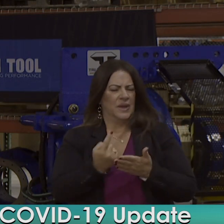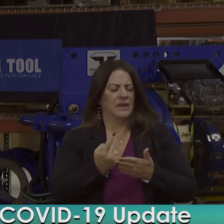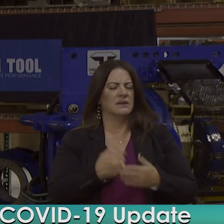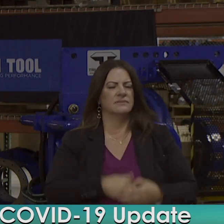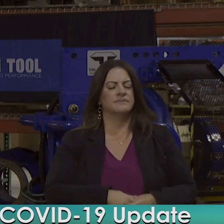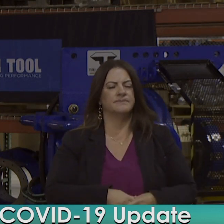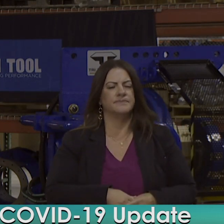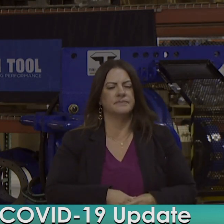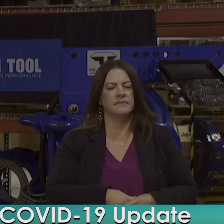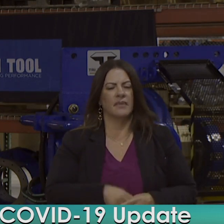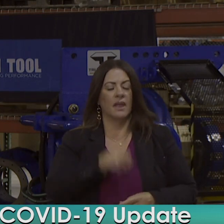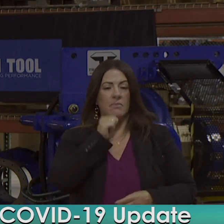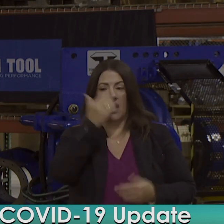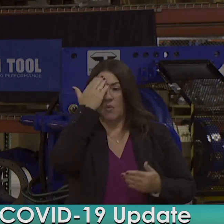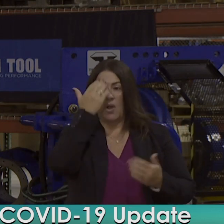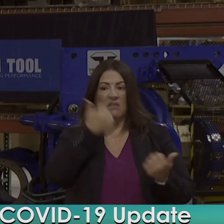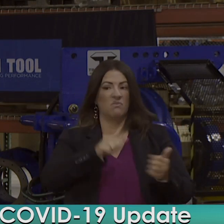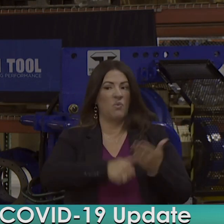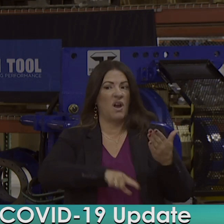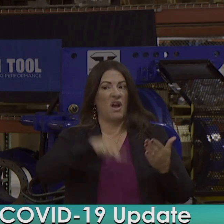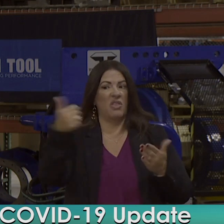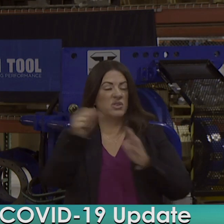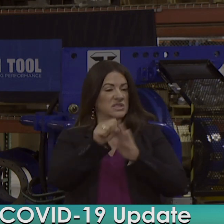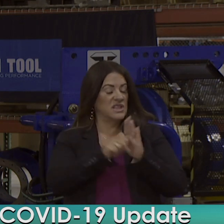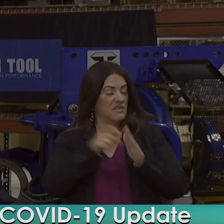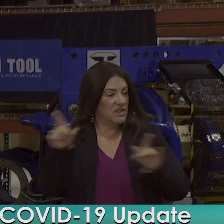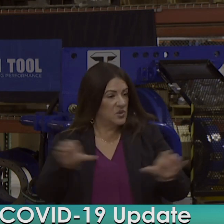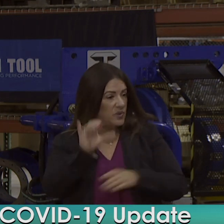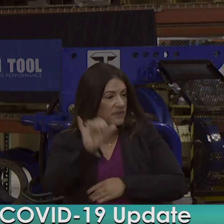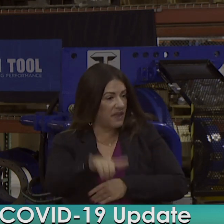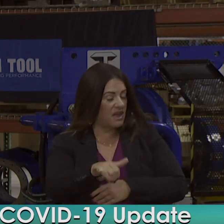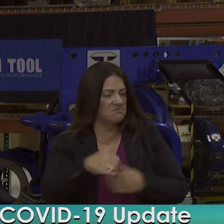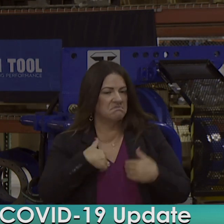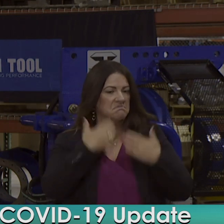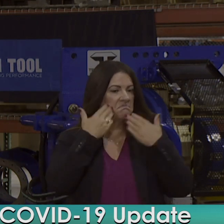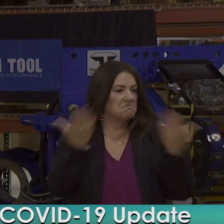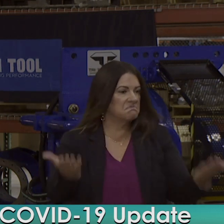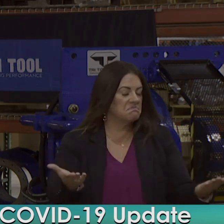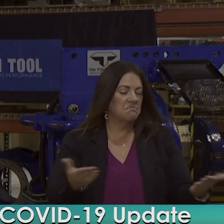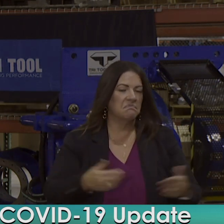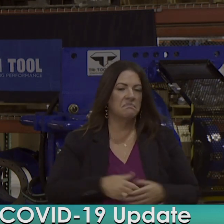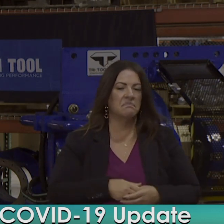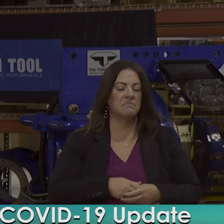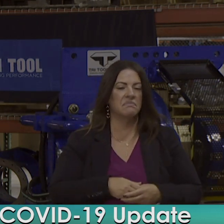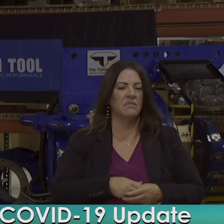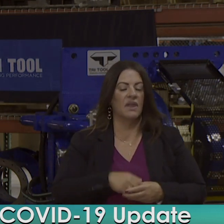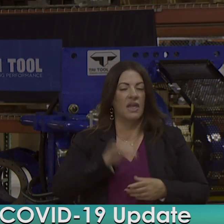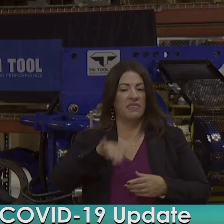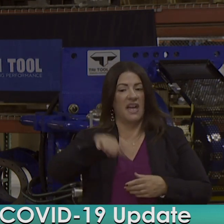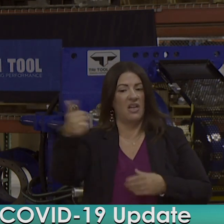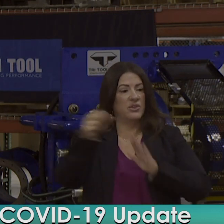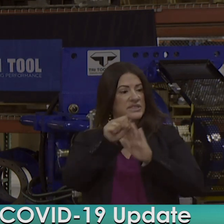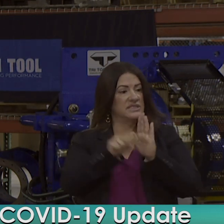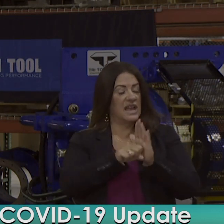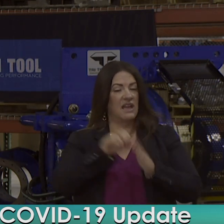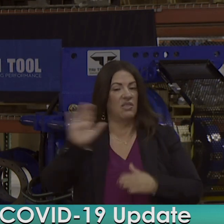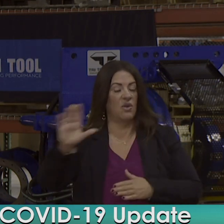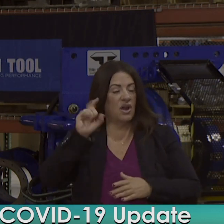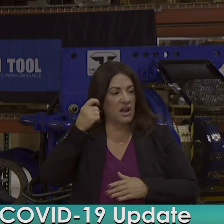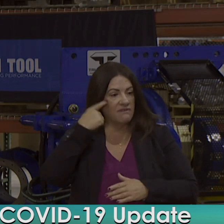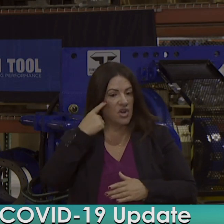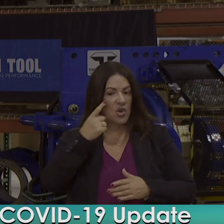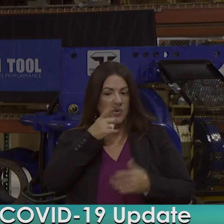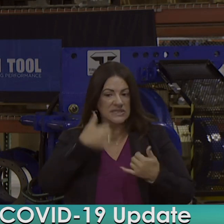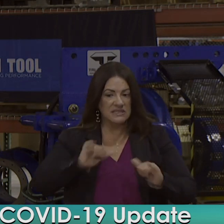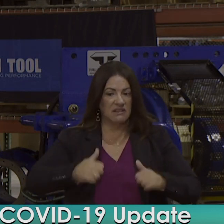not aware that any other state's been able to do, and that's have every former governor that served in that state that's living, that